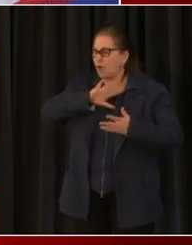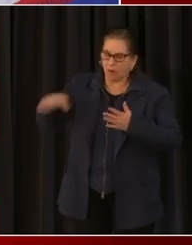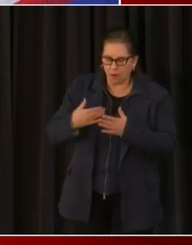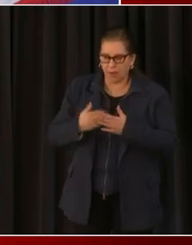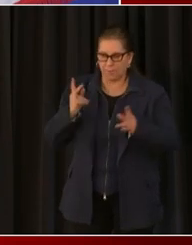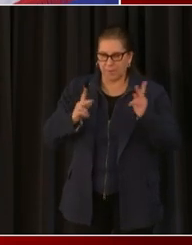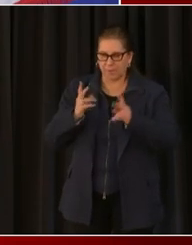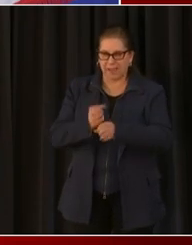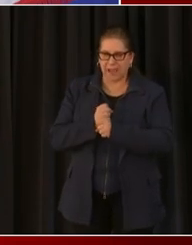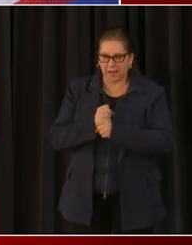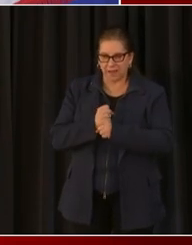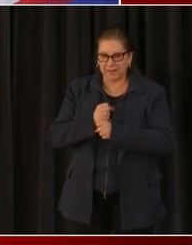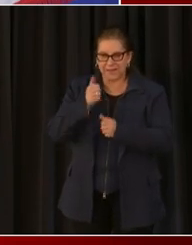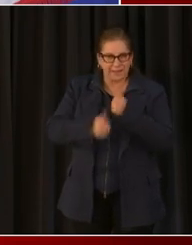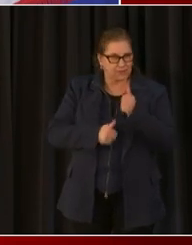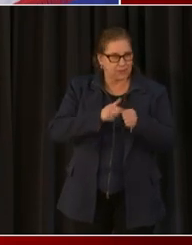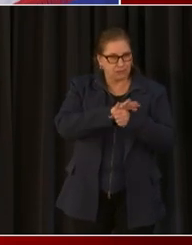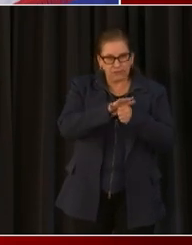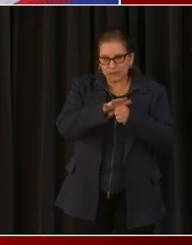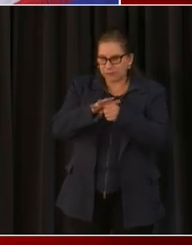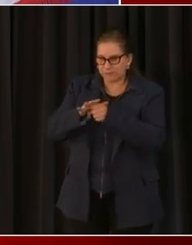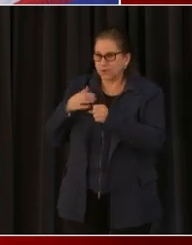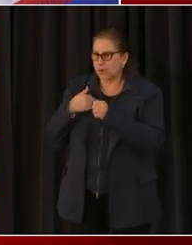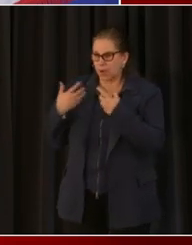so interconnected, as you can see, with